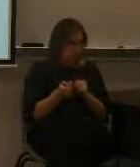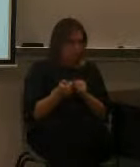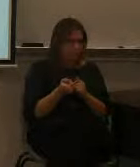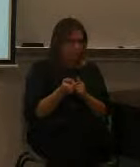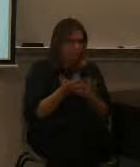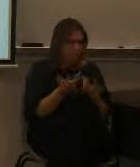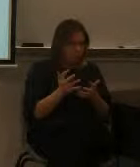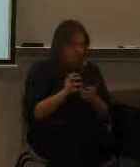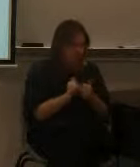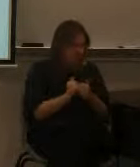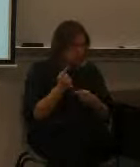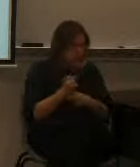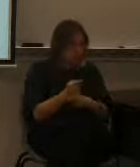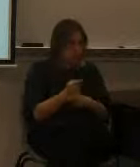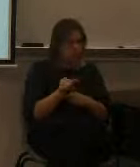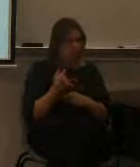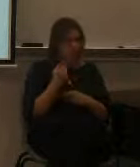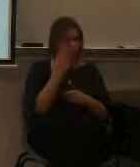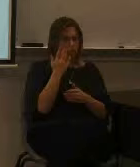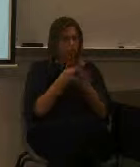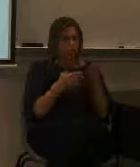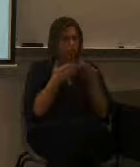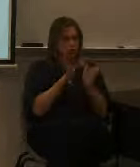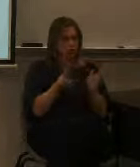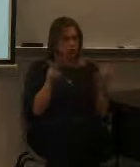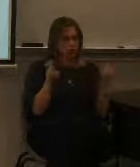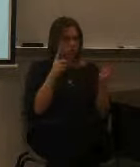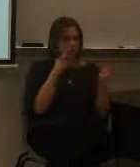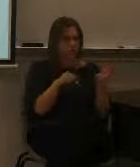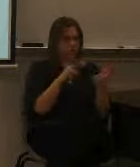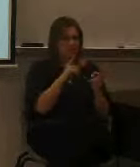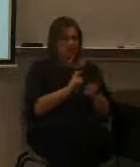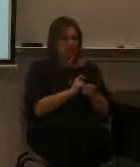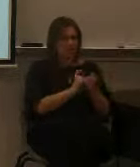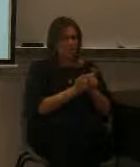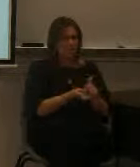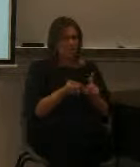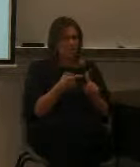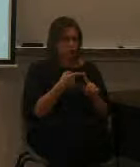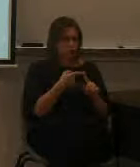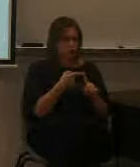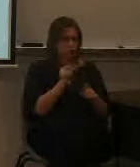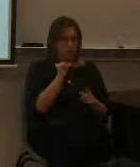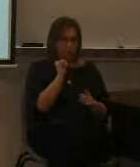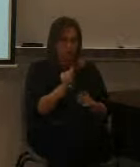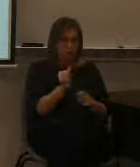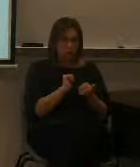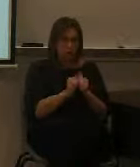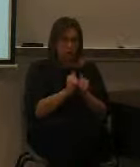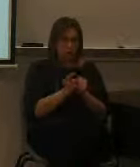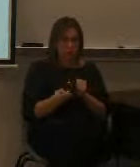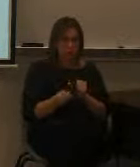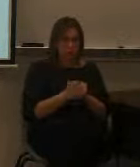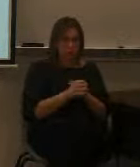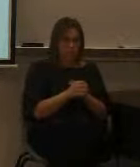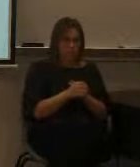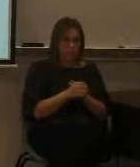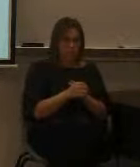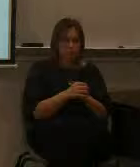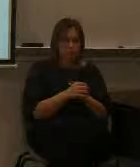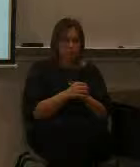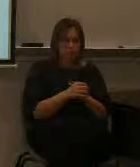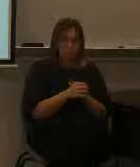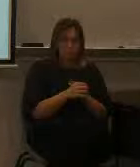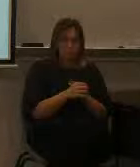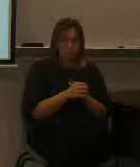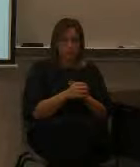so does anybody know what the general term for this, if they've evolved away from competing with each other, and